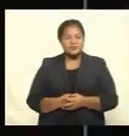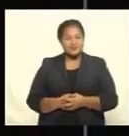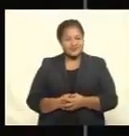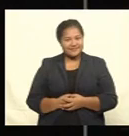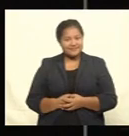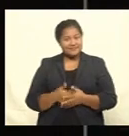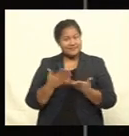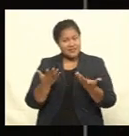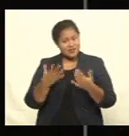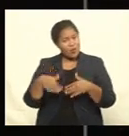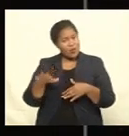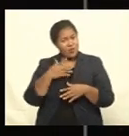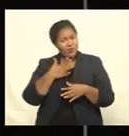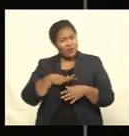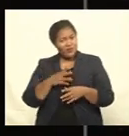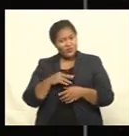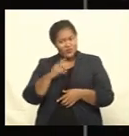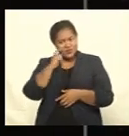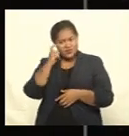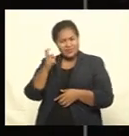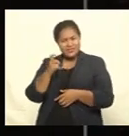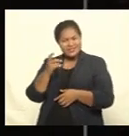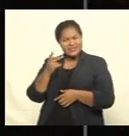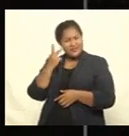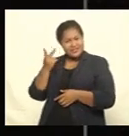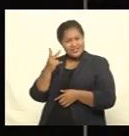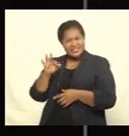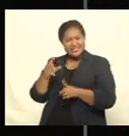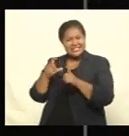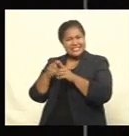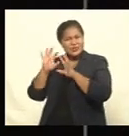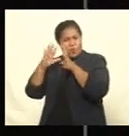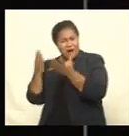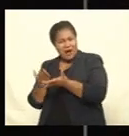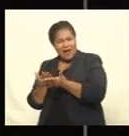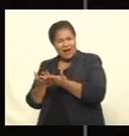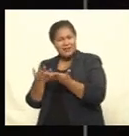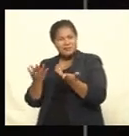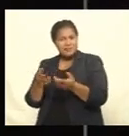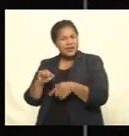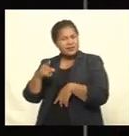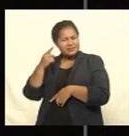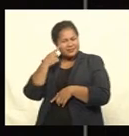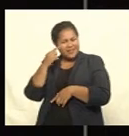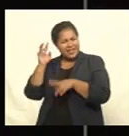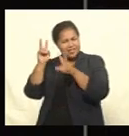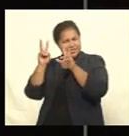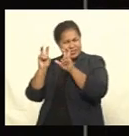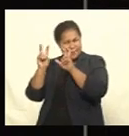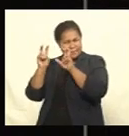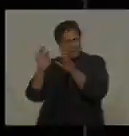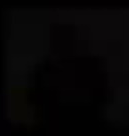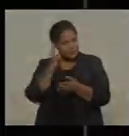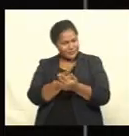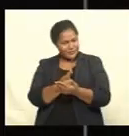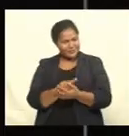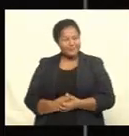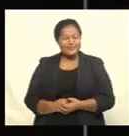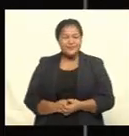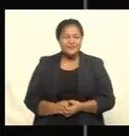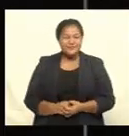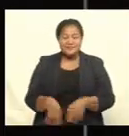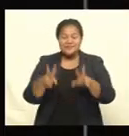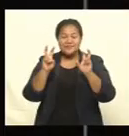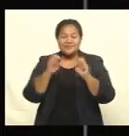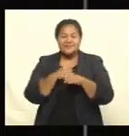Now, we've all wanted to visit Disney World at least once in our lifetime, but did you know the theme park doesn't have any mosquitoes? And recapping